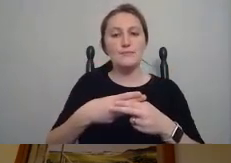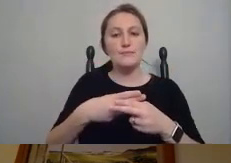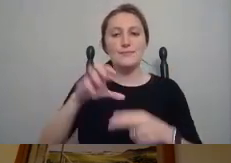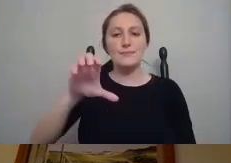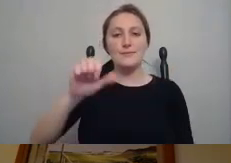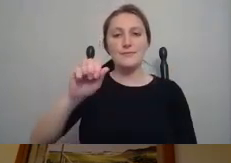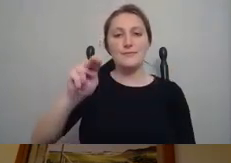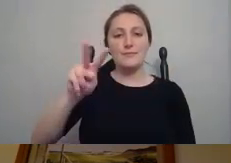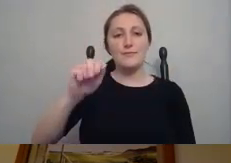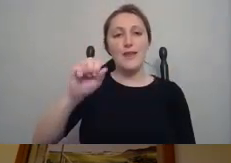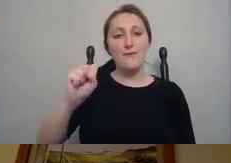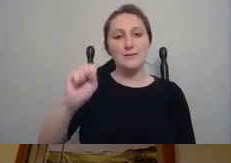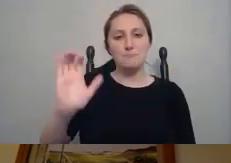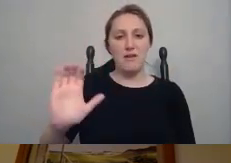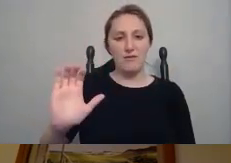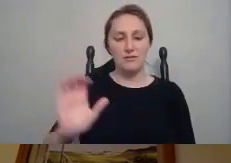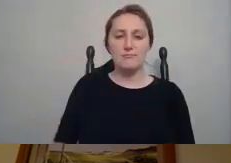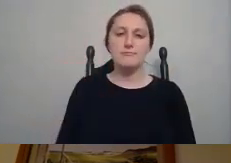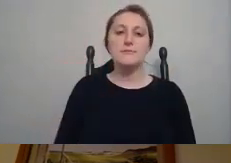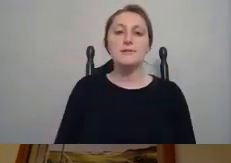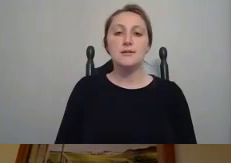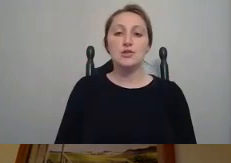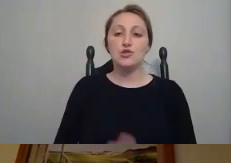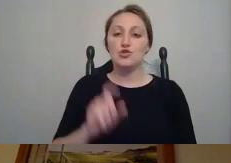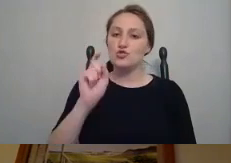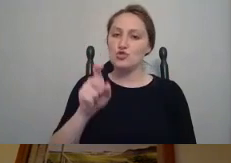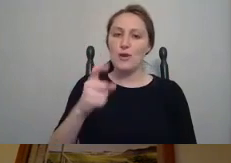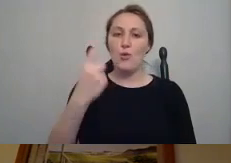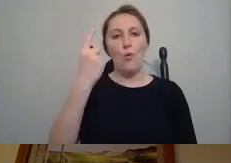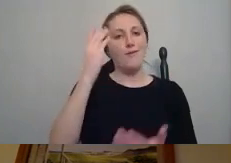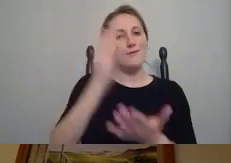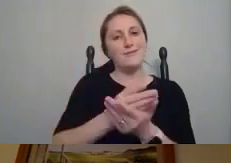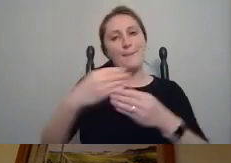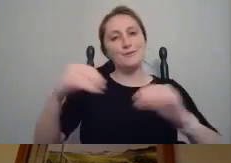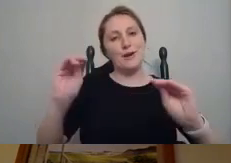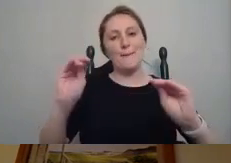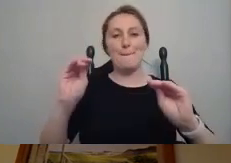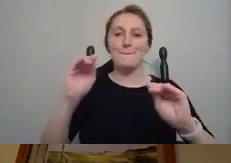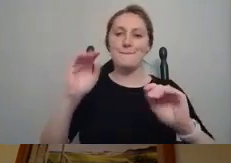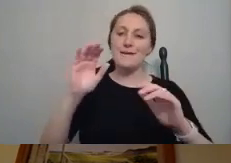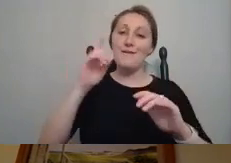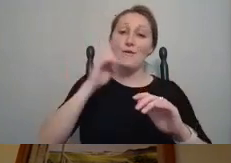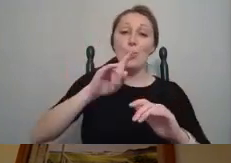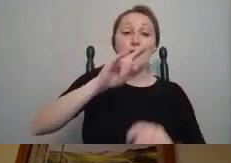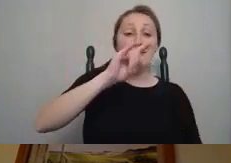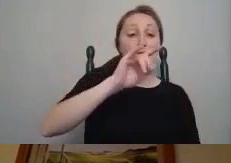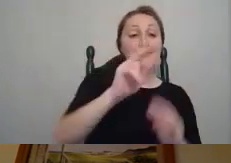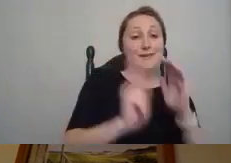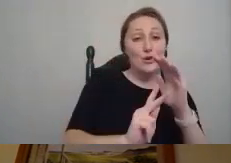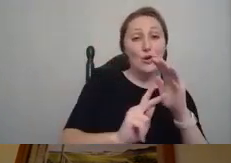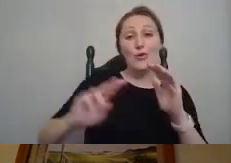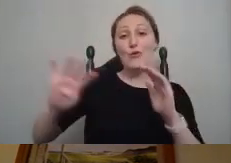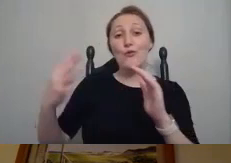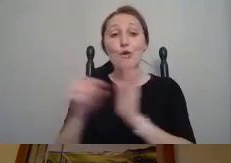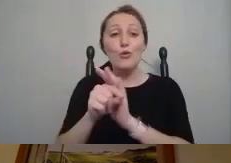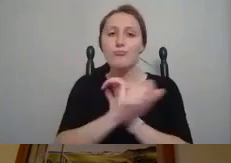Canvas, and that should be one-stop shopping for your kindergartner, your fourth grader alike. Each